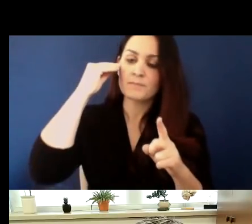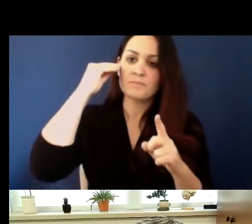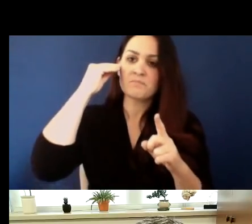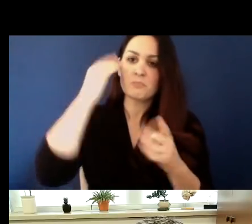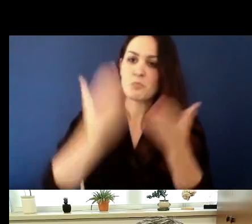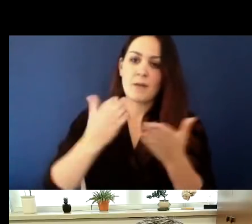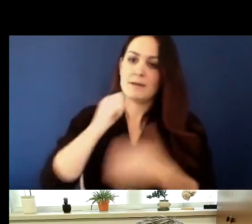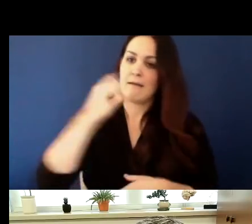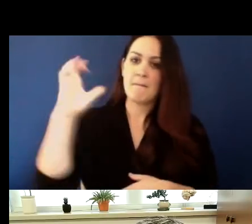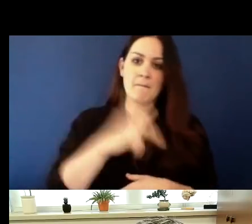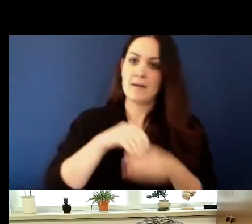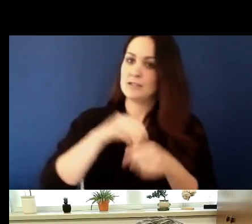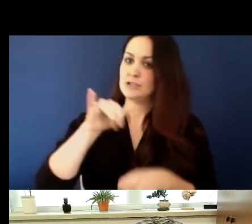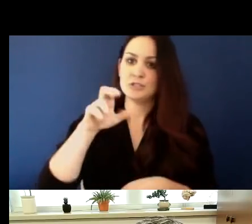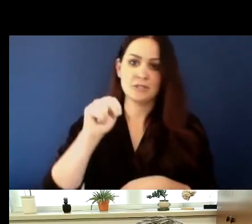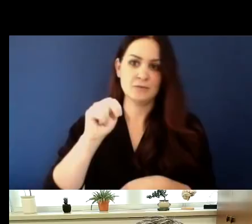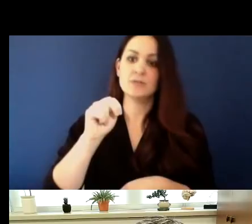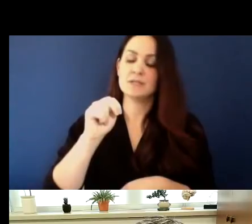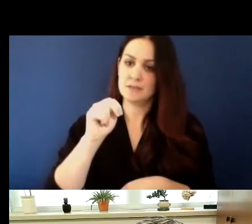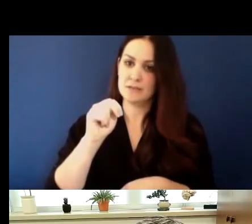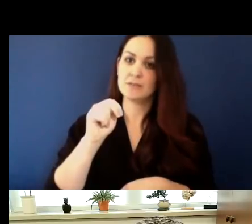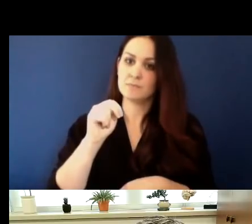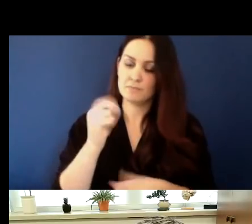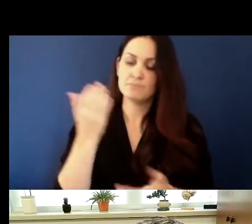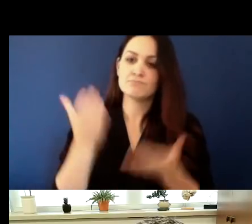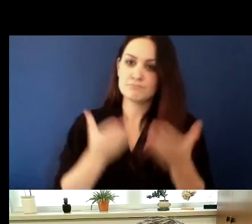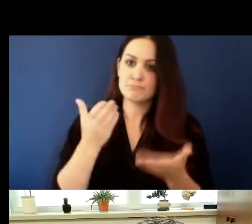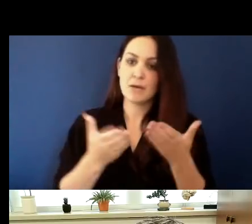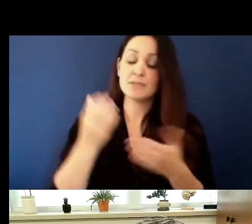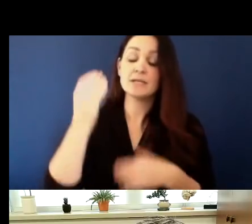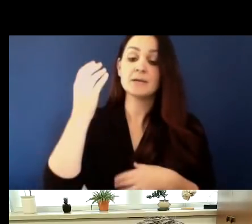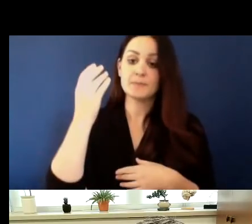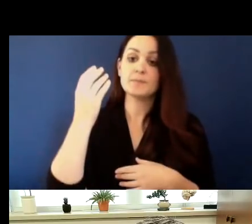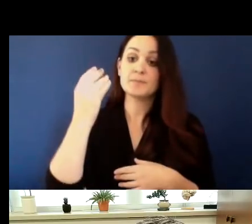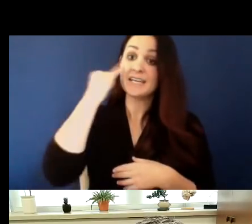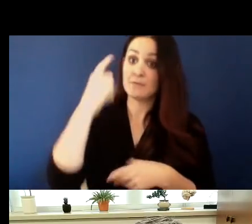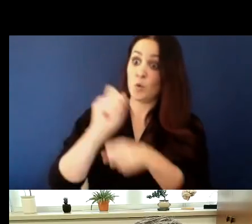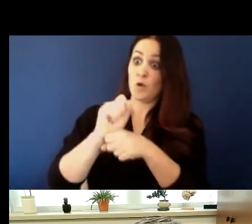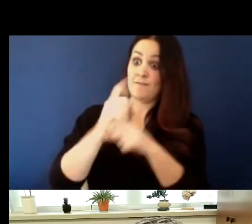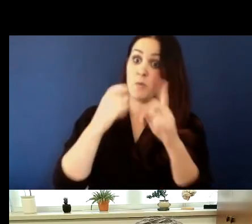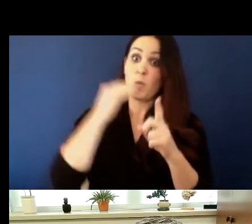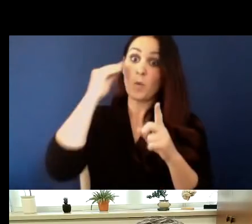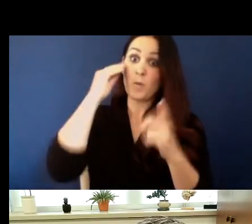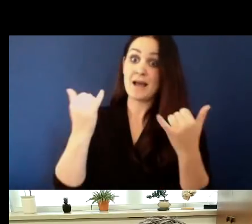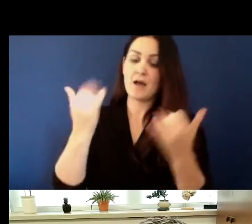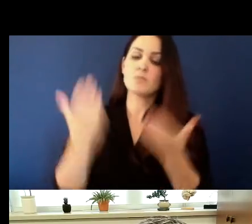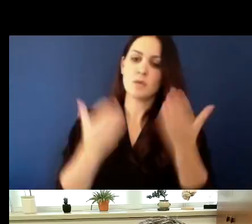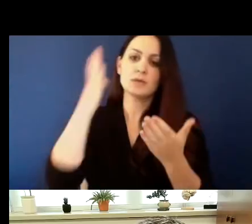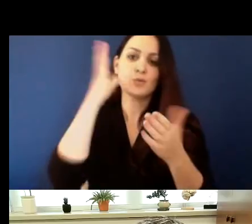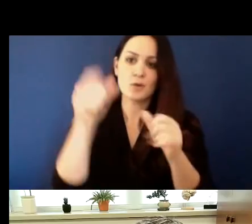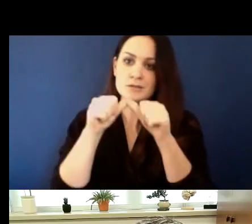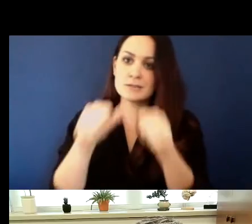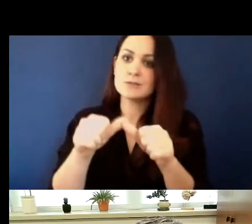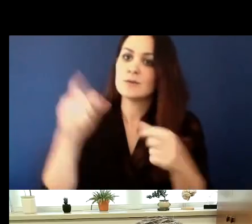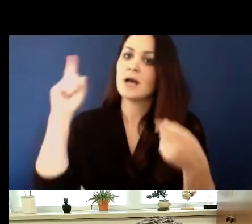in January. It's safe to assume that if you are working remotely now, that you'll be able to continue to do so through at